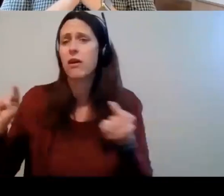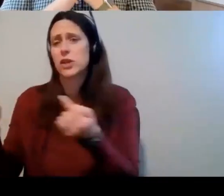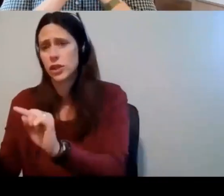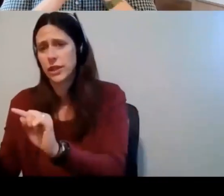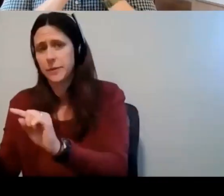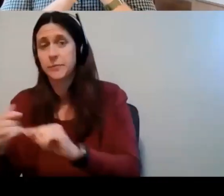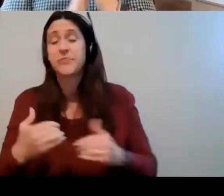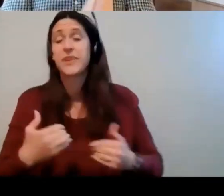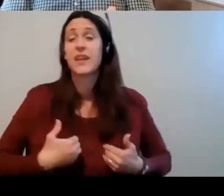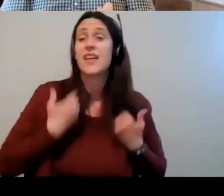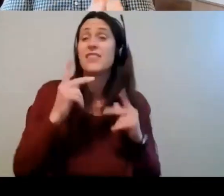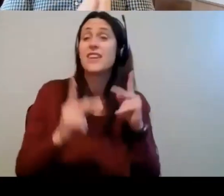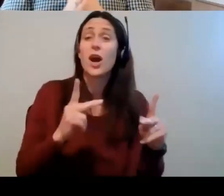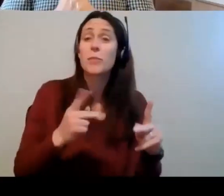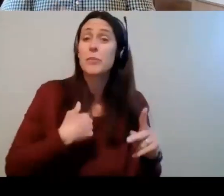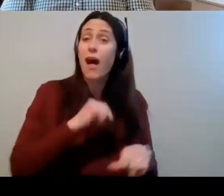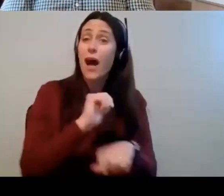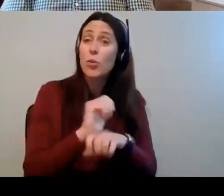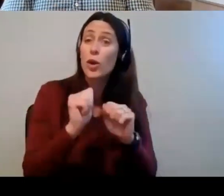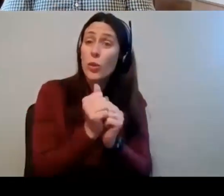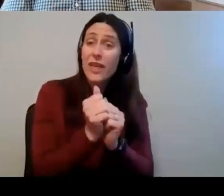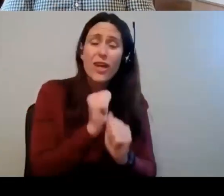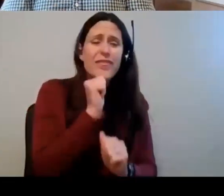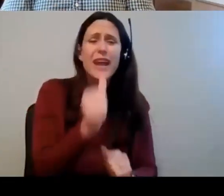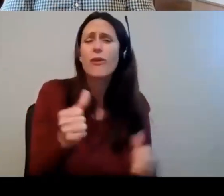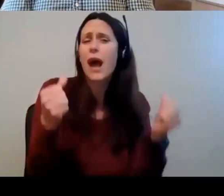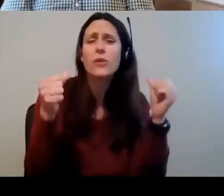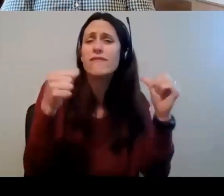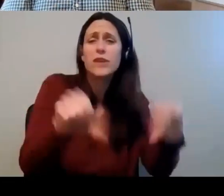The young people I work with are not refusing, they're trying to heal.